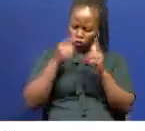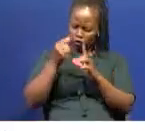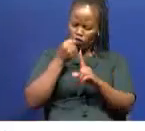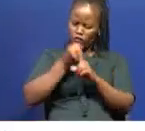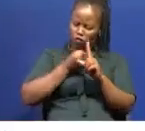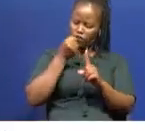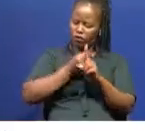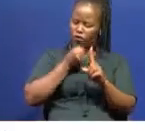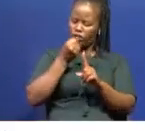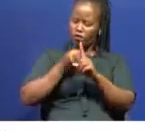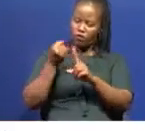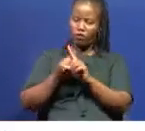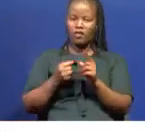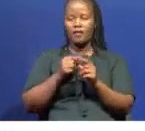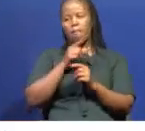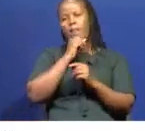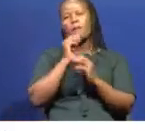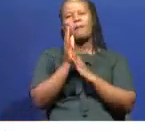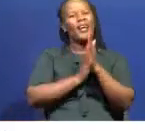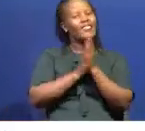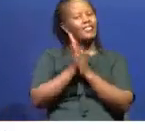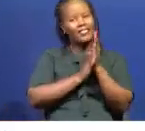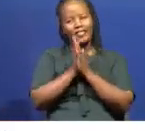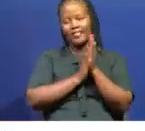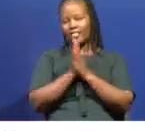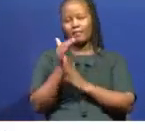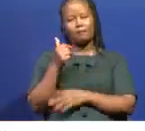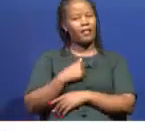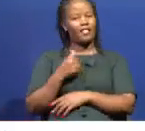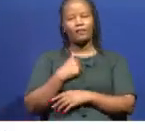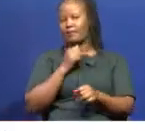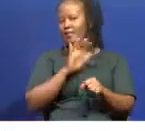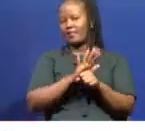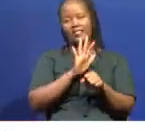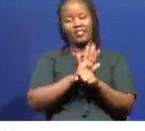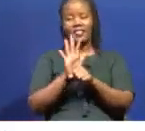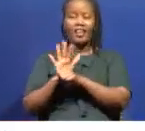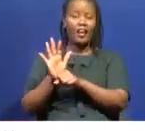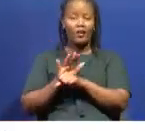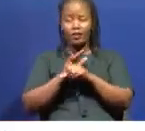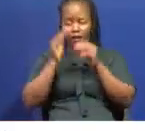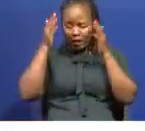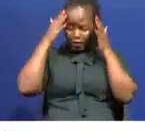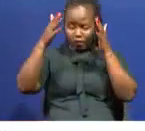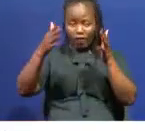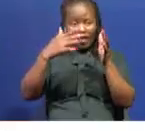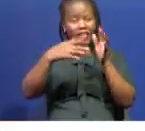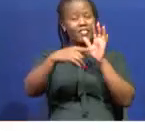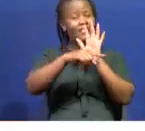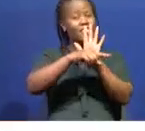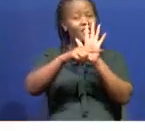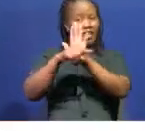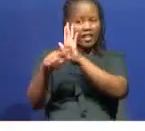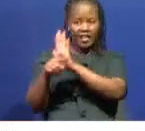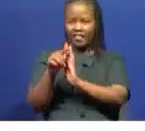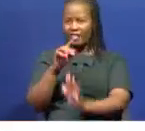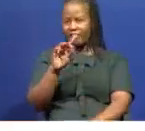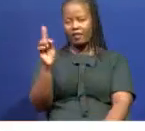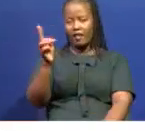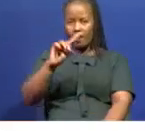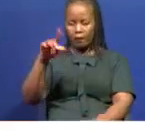it all. So Tiger is a great inspiration that, you know, you don't focus on the negative that comes your way. You focus